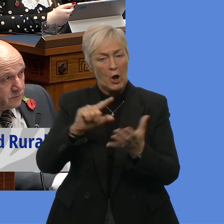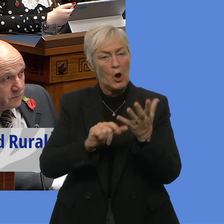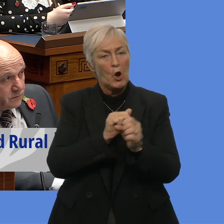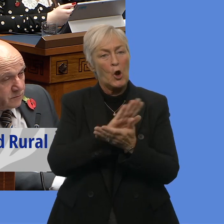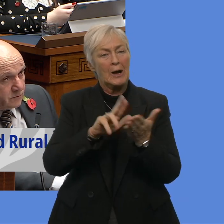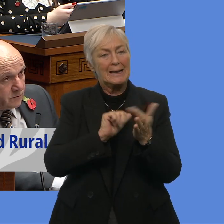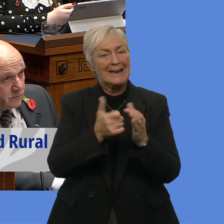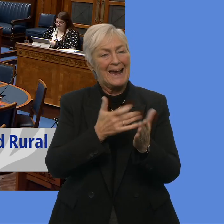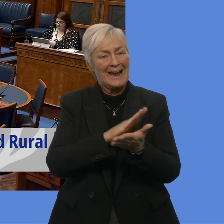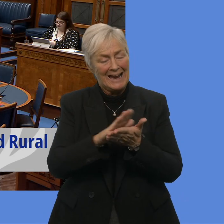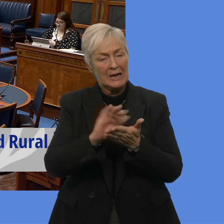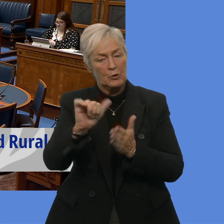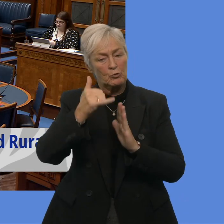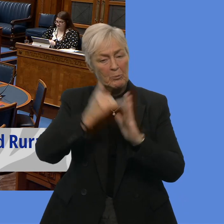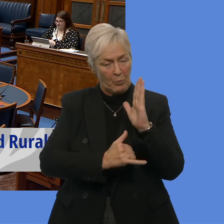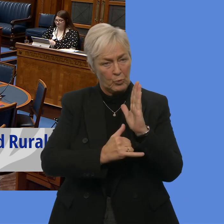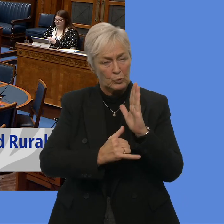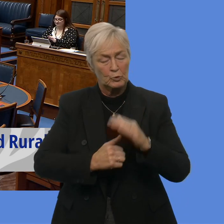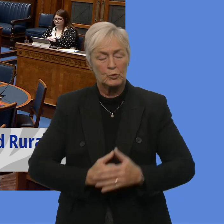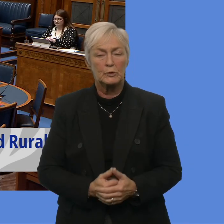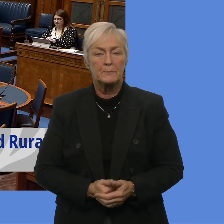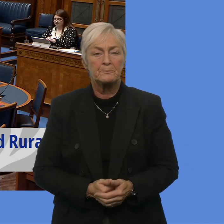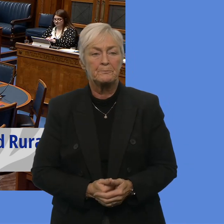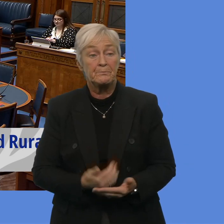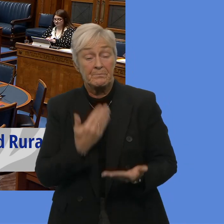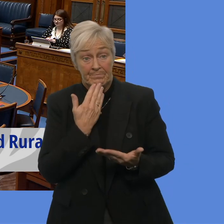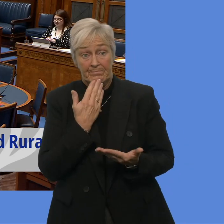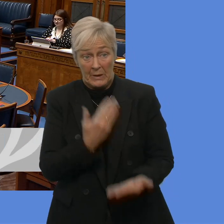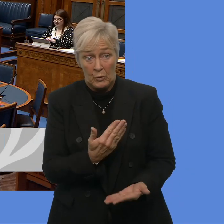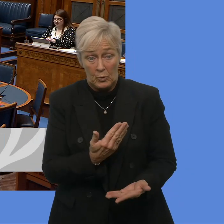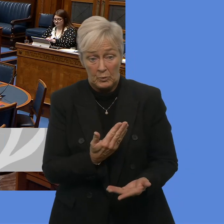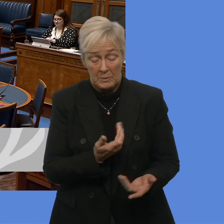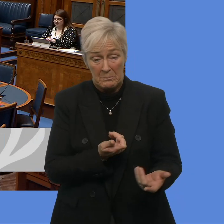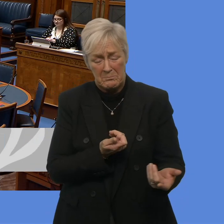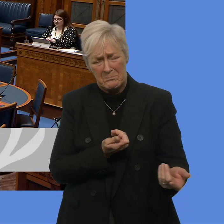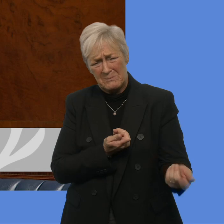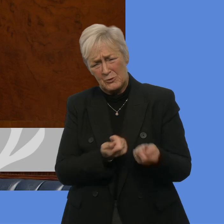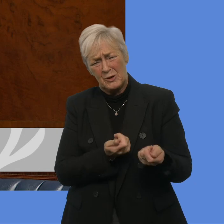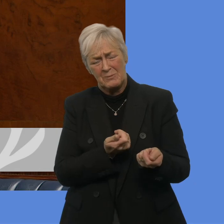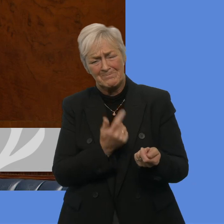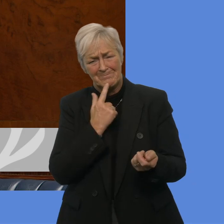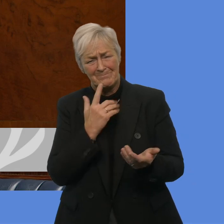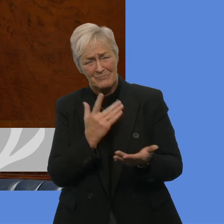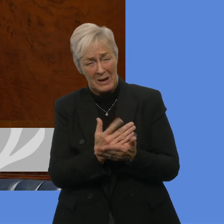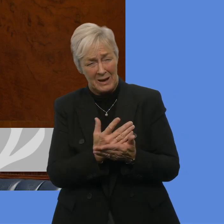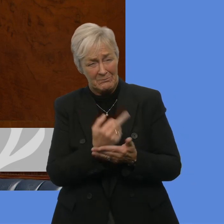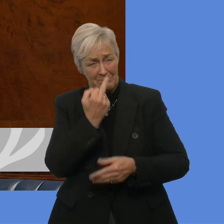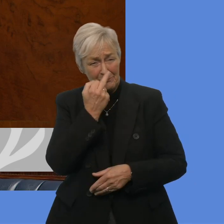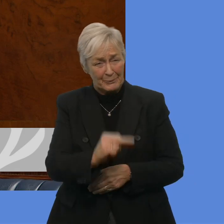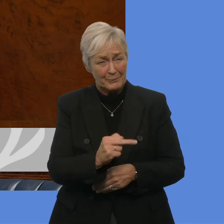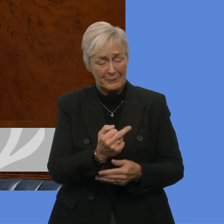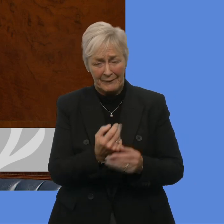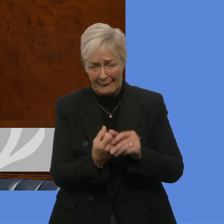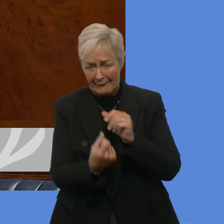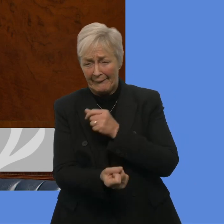Action Plan. Thank you very much, Mr. Speaker. Minister, isn't it a farce that many inside